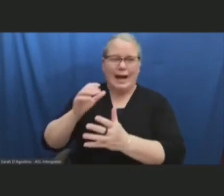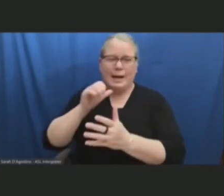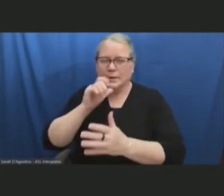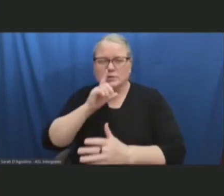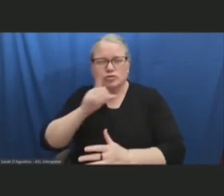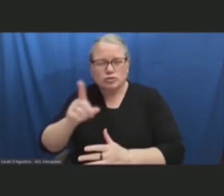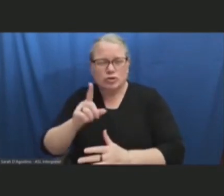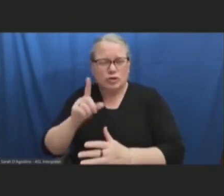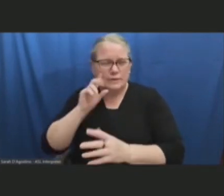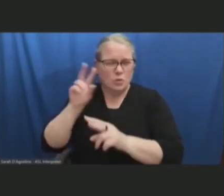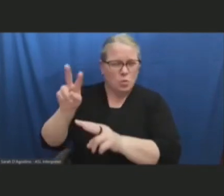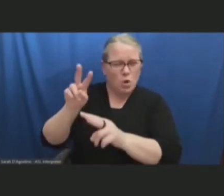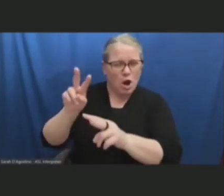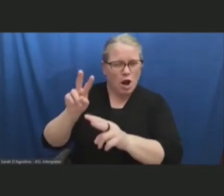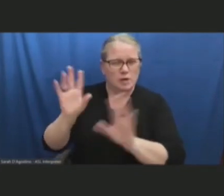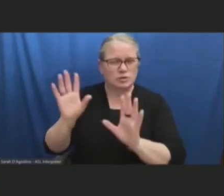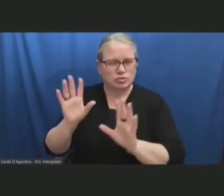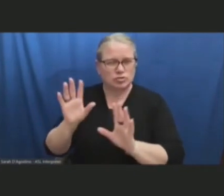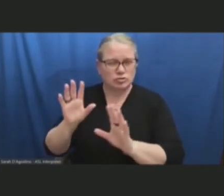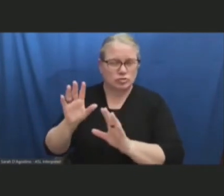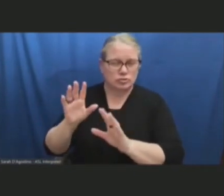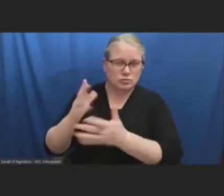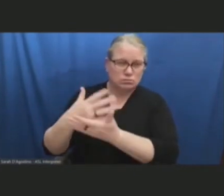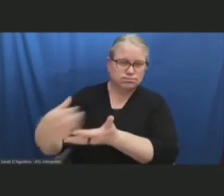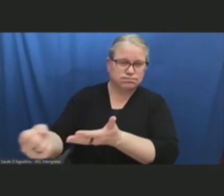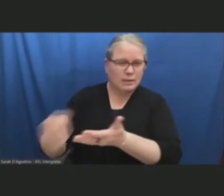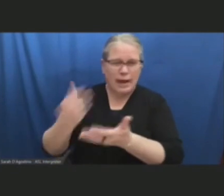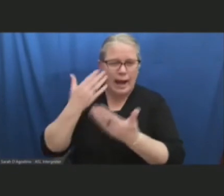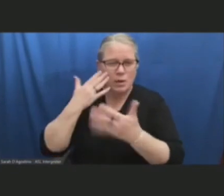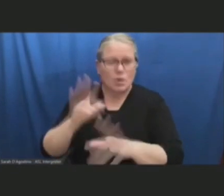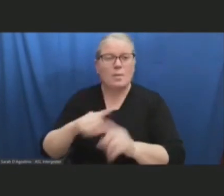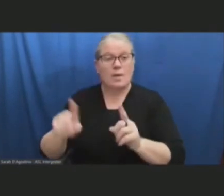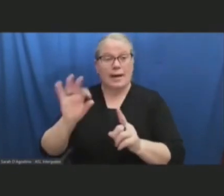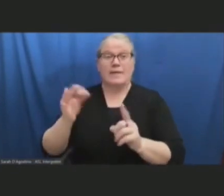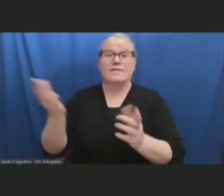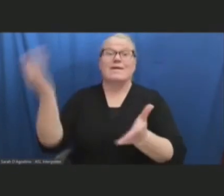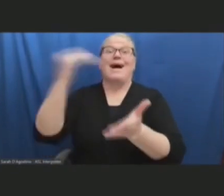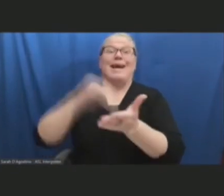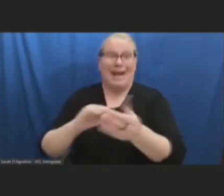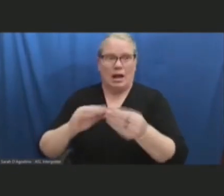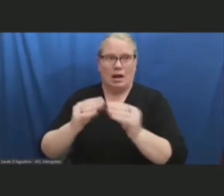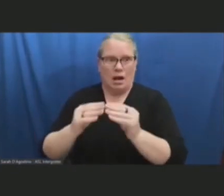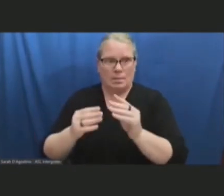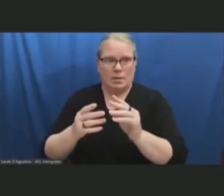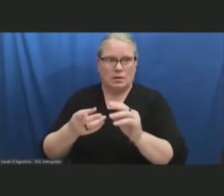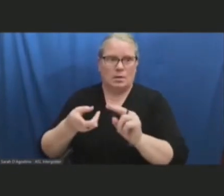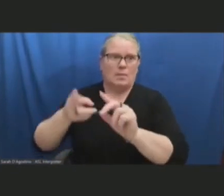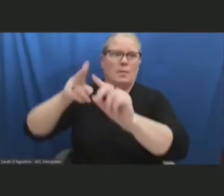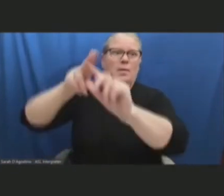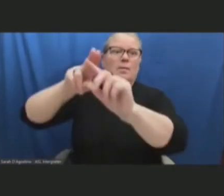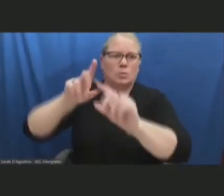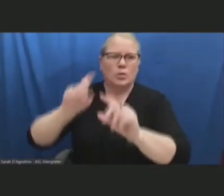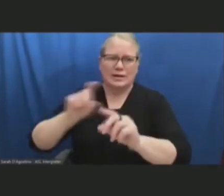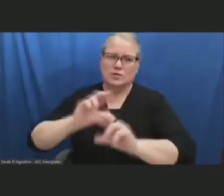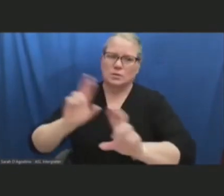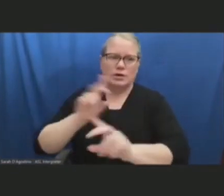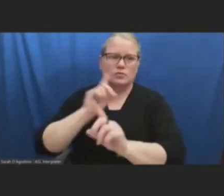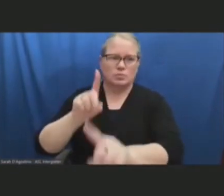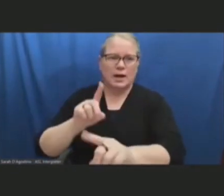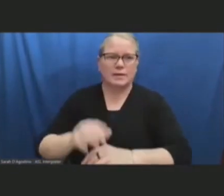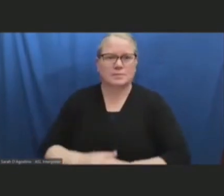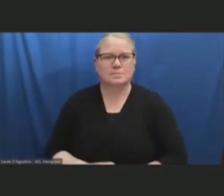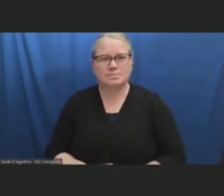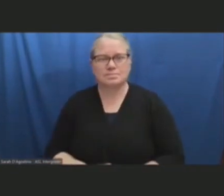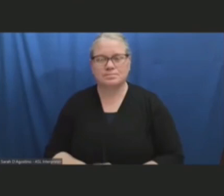carefully, but we ought to be able to respond quickly if there is another flare up. Thank you, Governor. Christine Stewart, CT